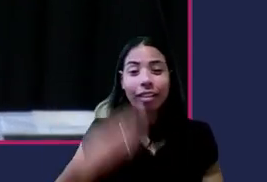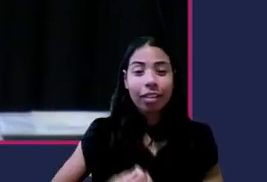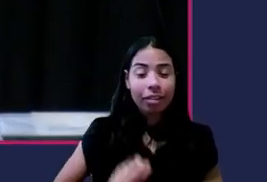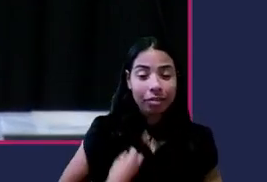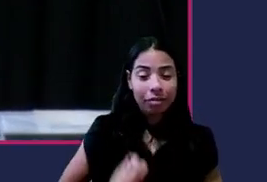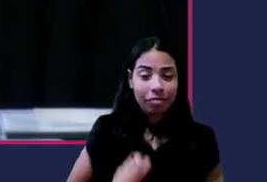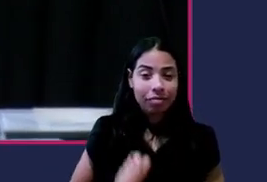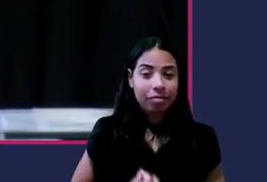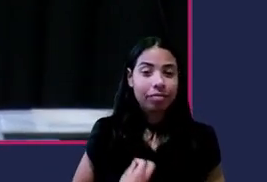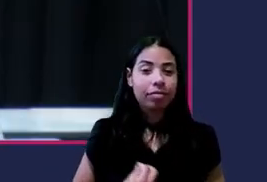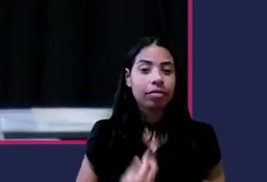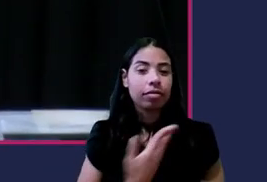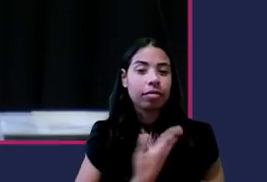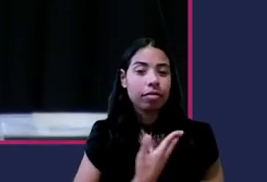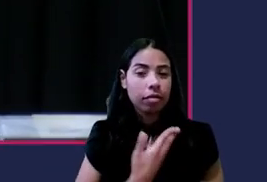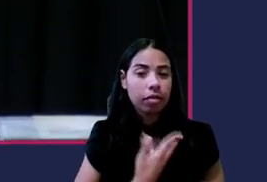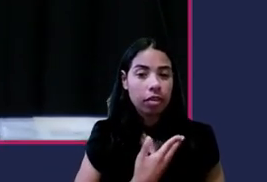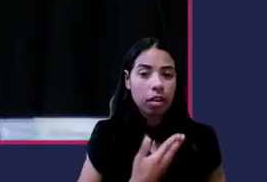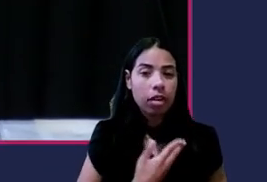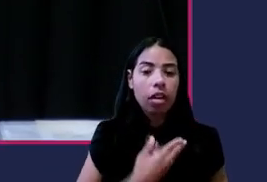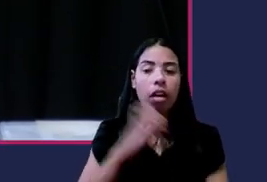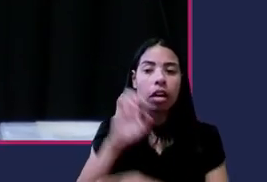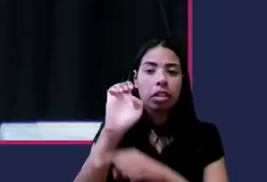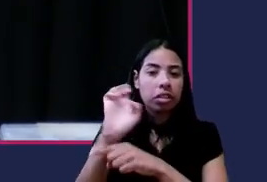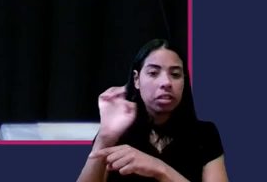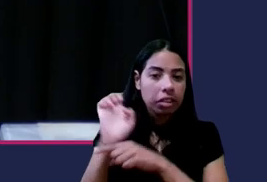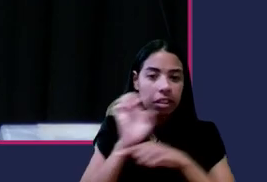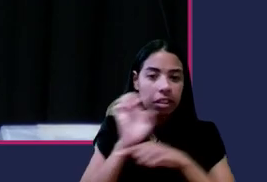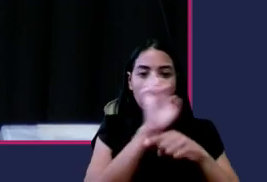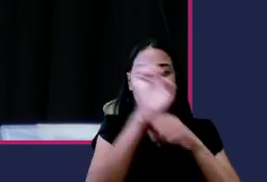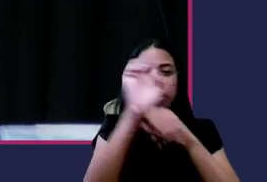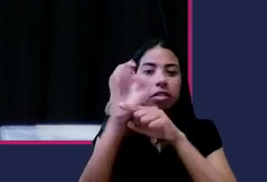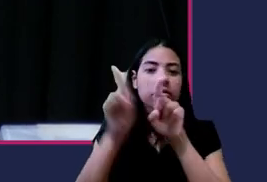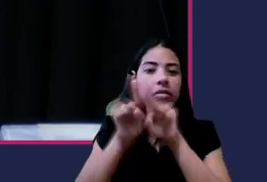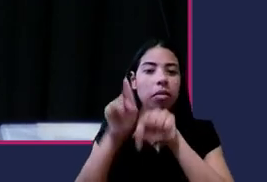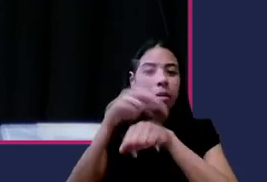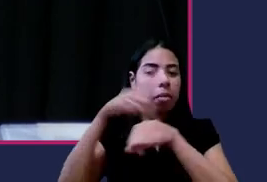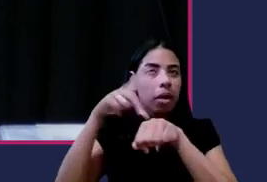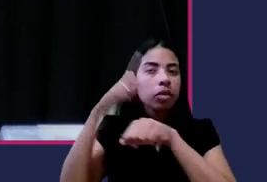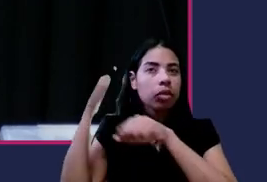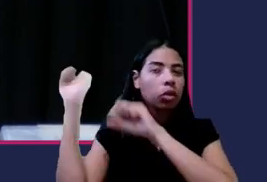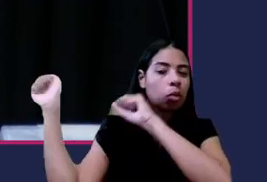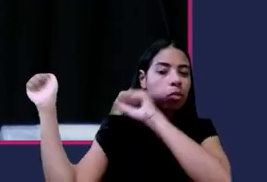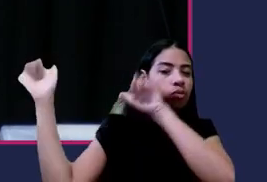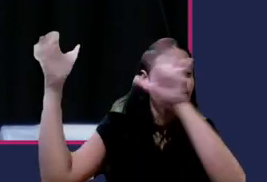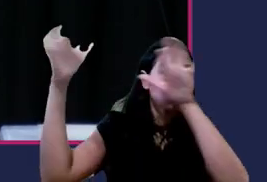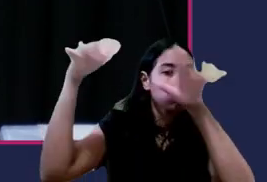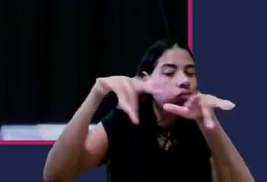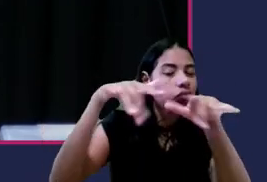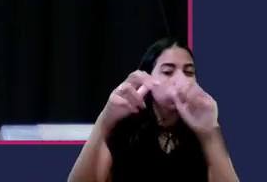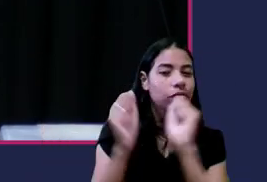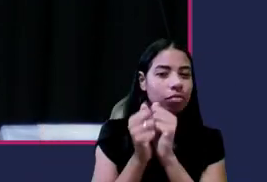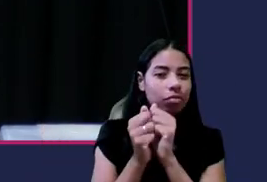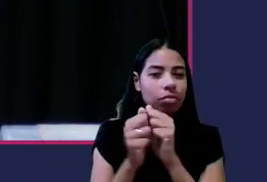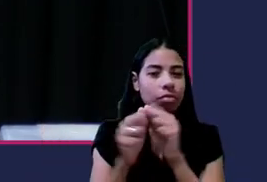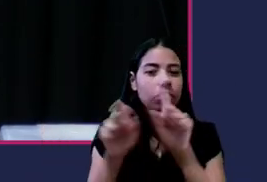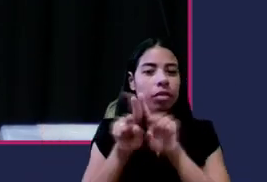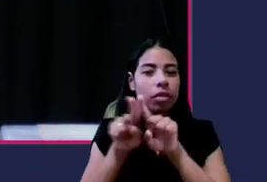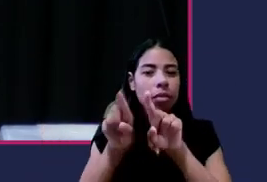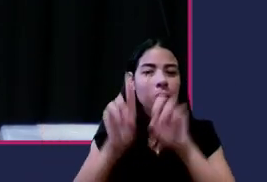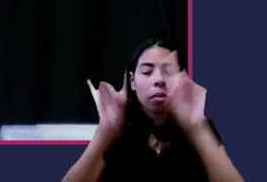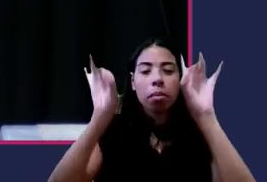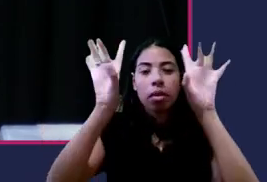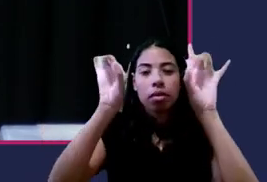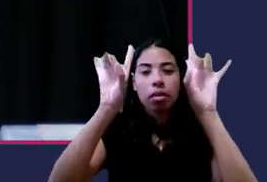thank the presence of all my friends here who crossed states and oceans to be with us today,